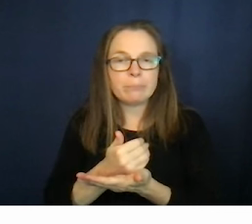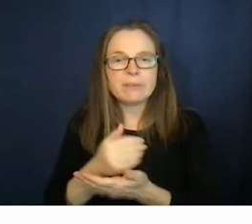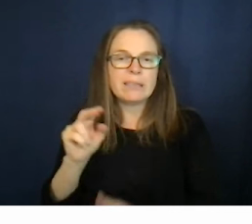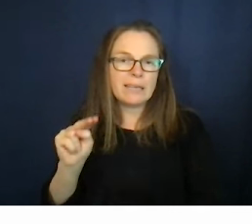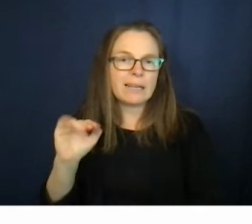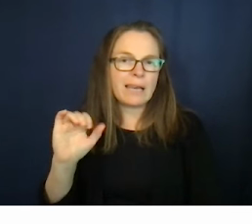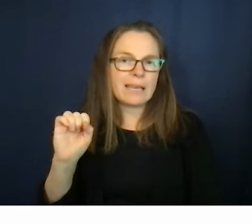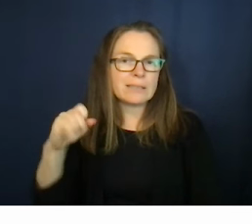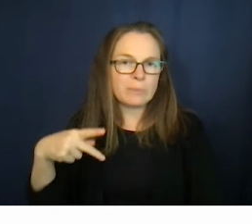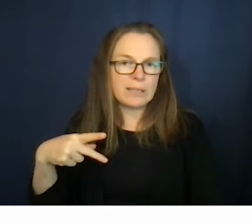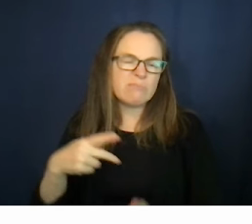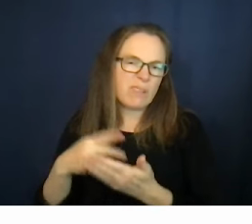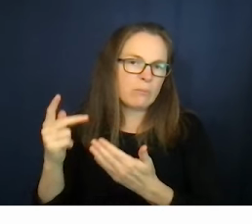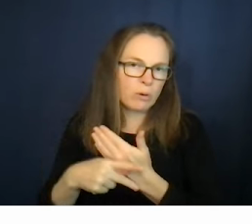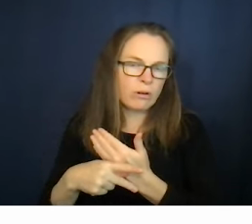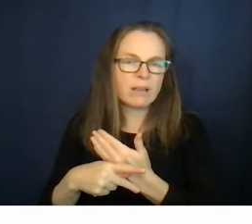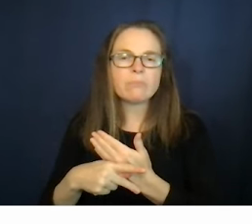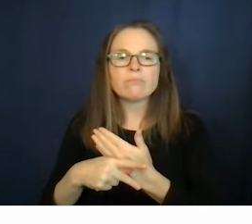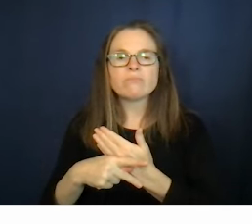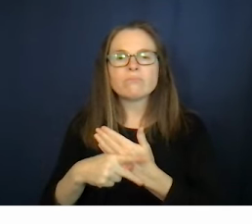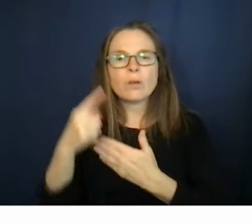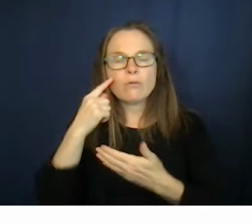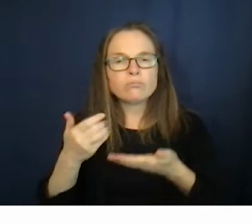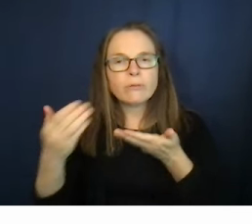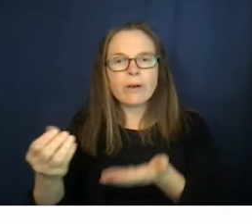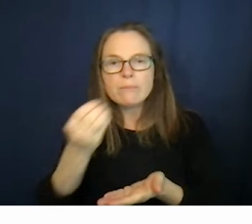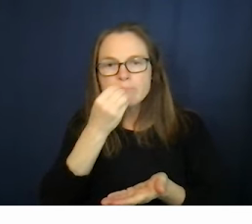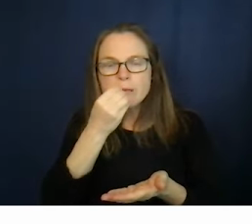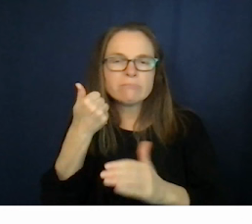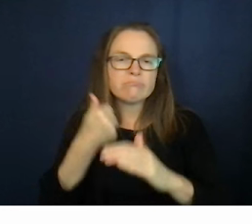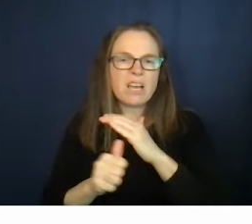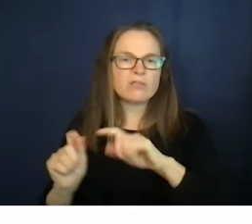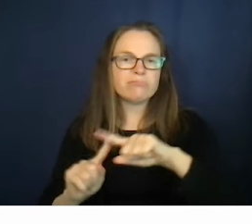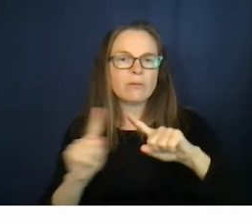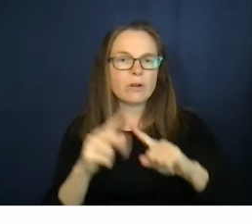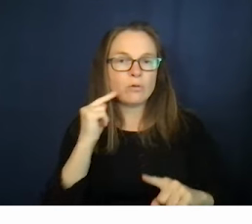NSIP, that are funds that are used to provide meals through nutrition programs.